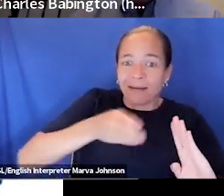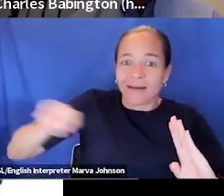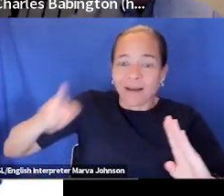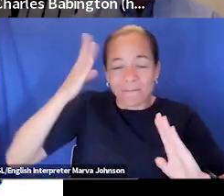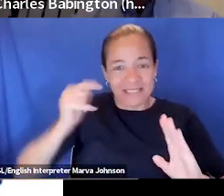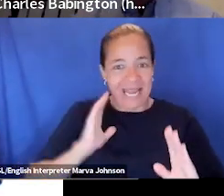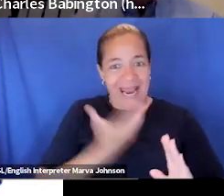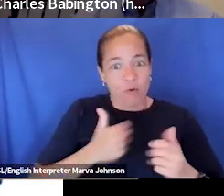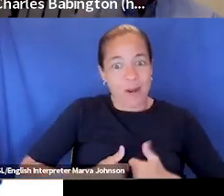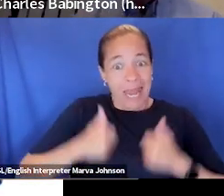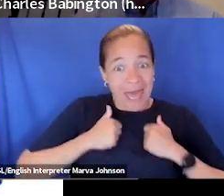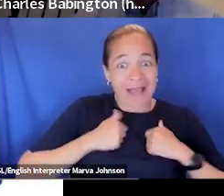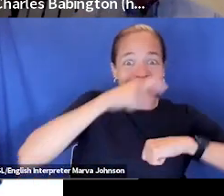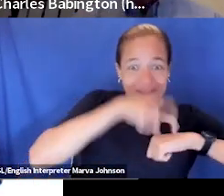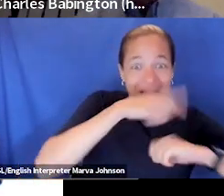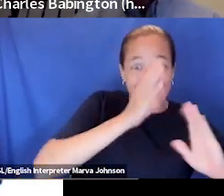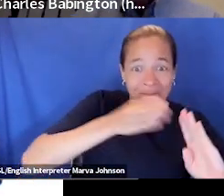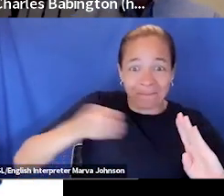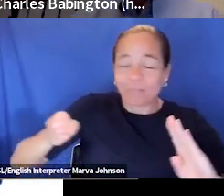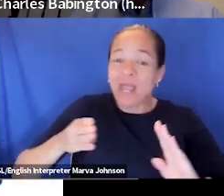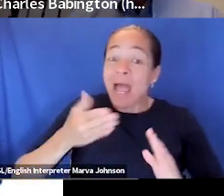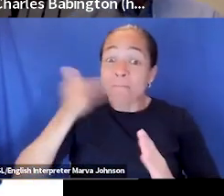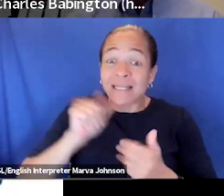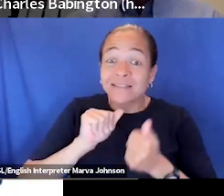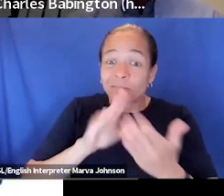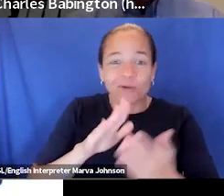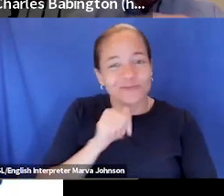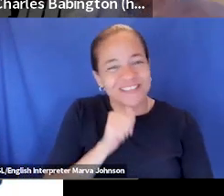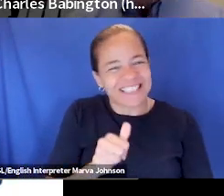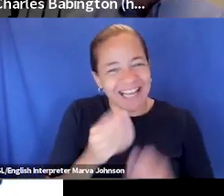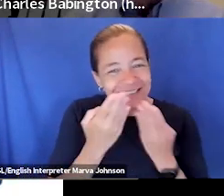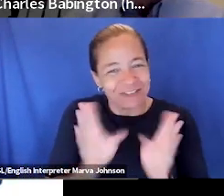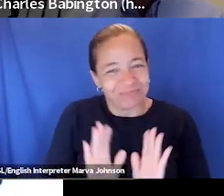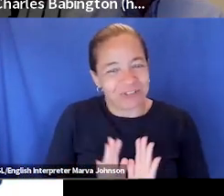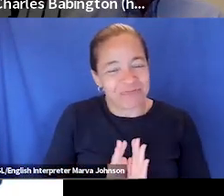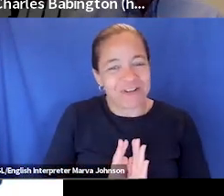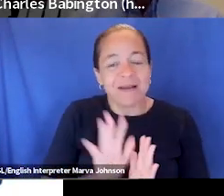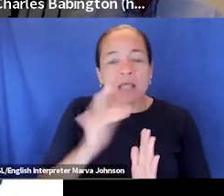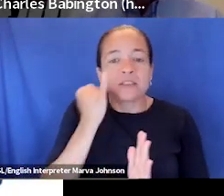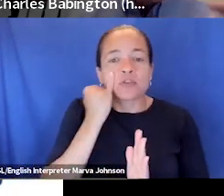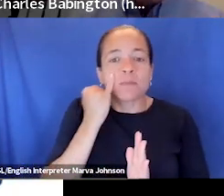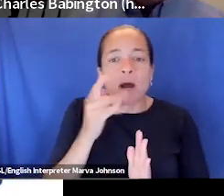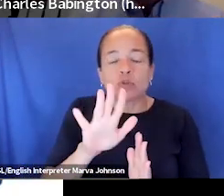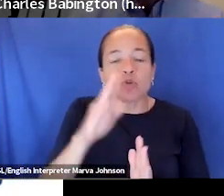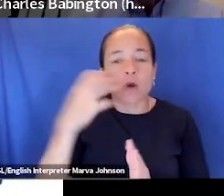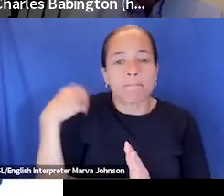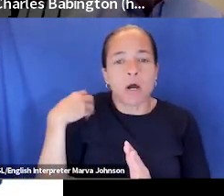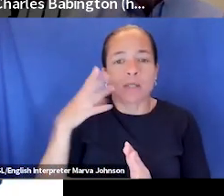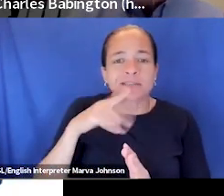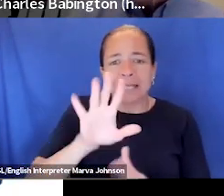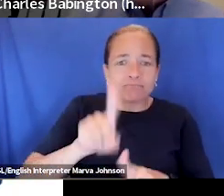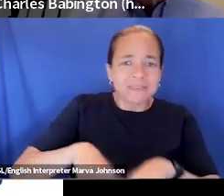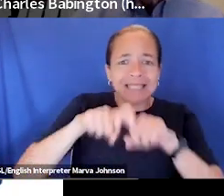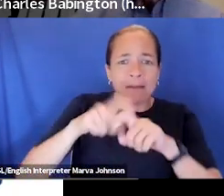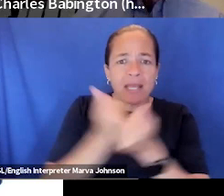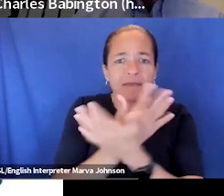that's not the best way to go. So suppose your boss said, stop everything you're doing for 2 weeks and study whether we should